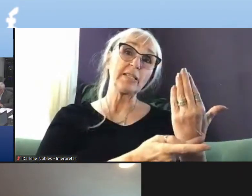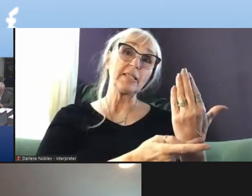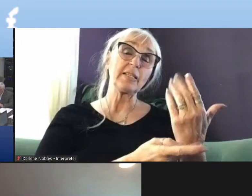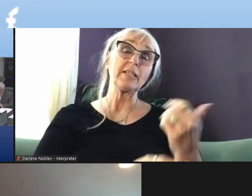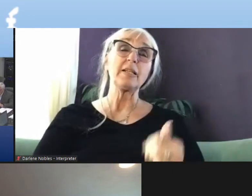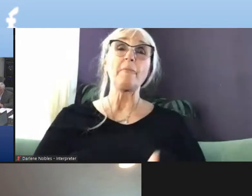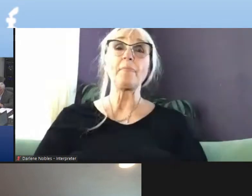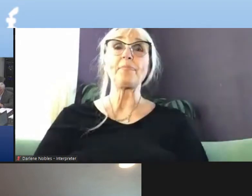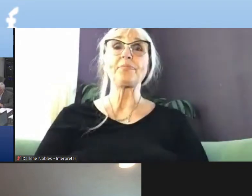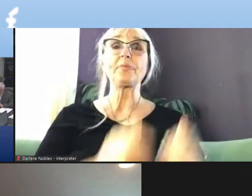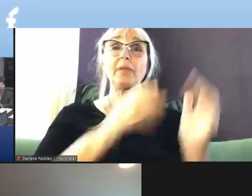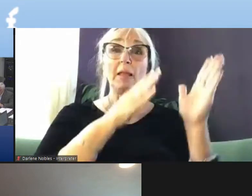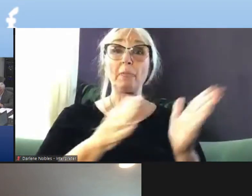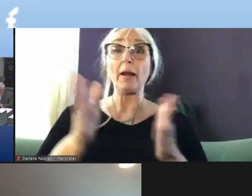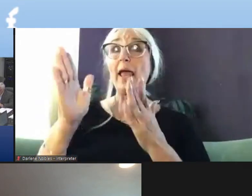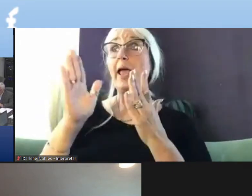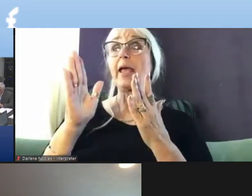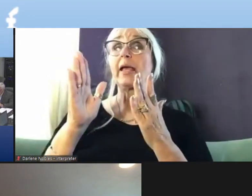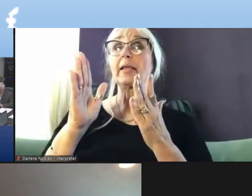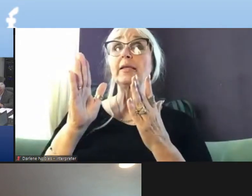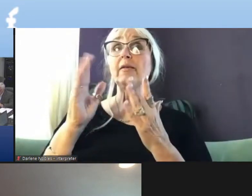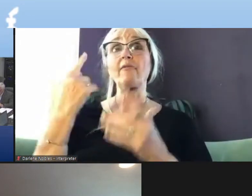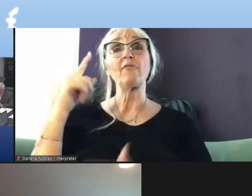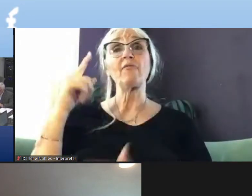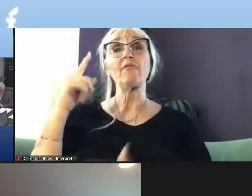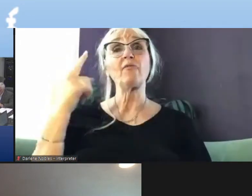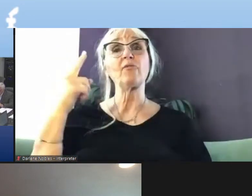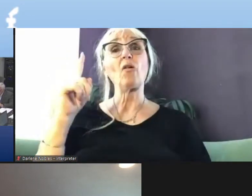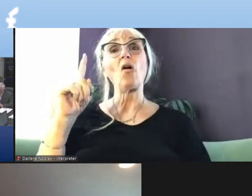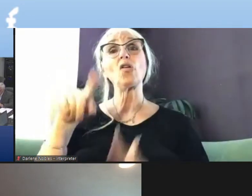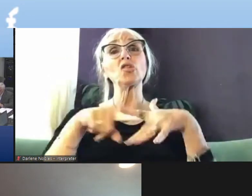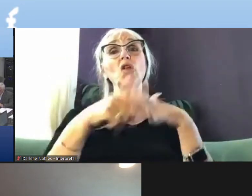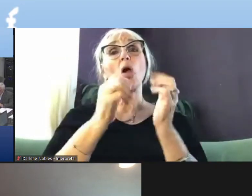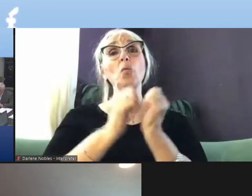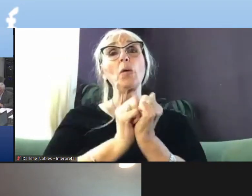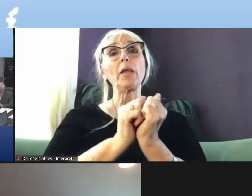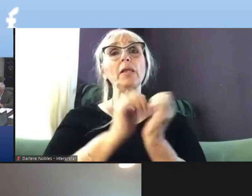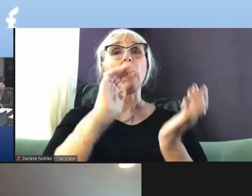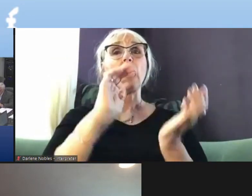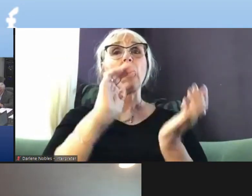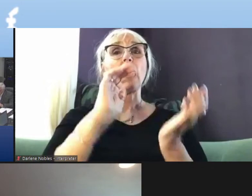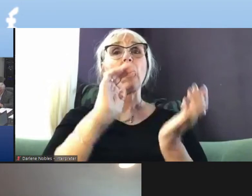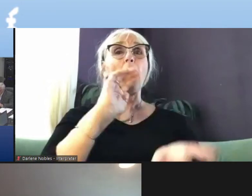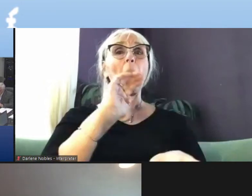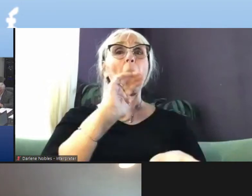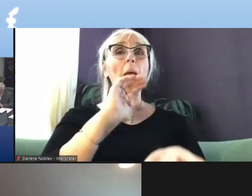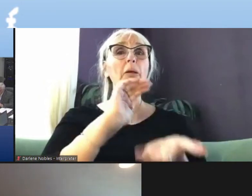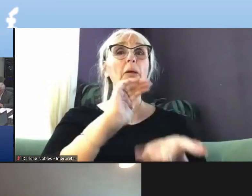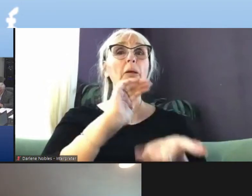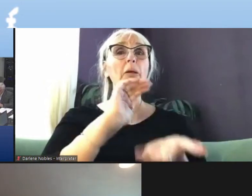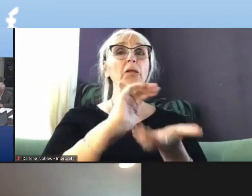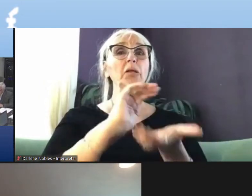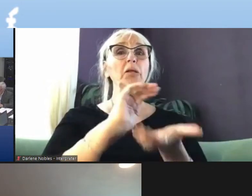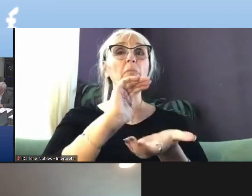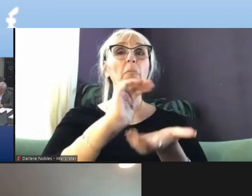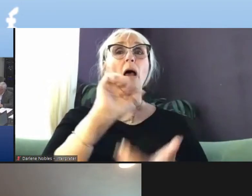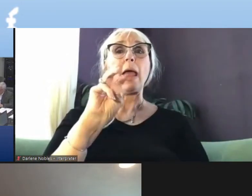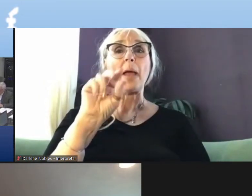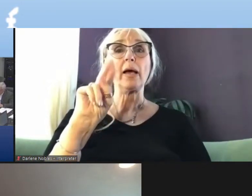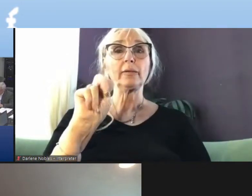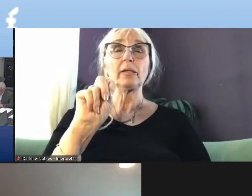The plan would be to start out with a small amount. Well, it's not small by